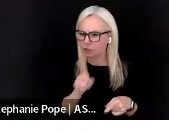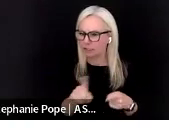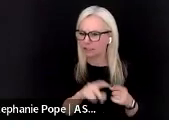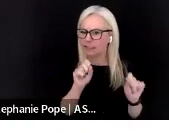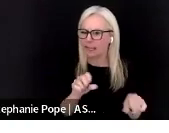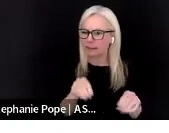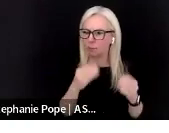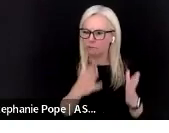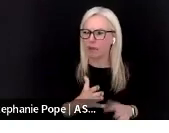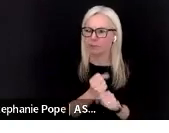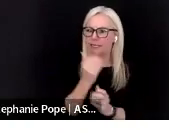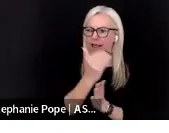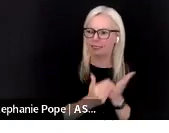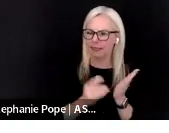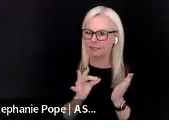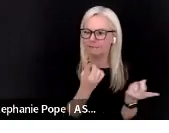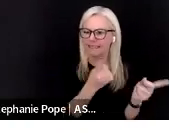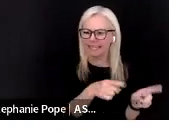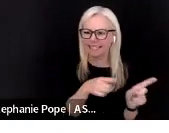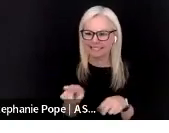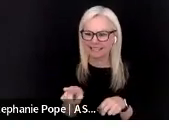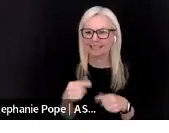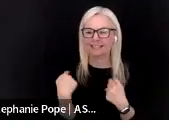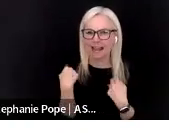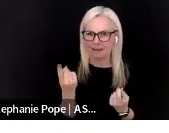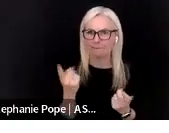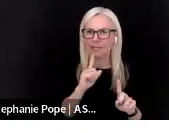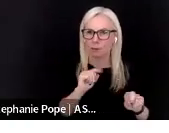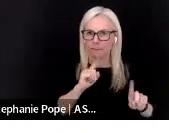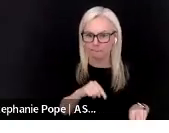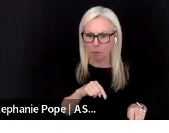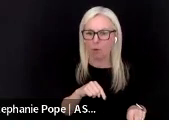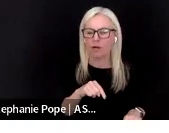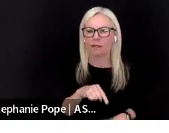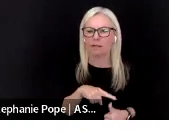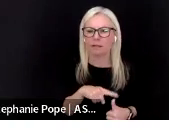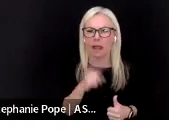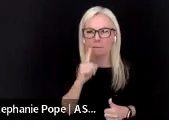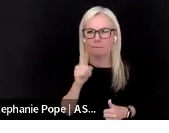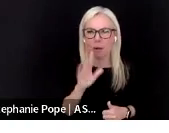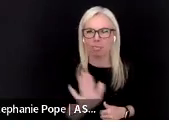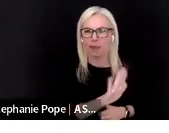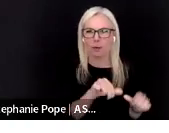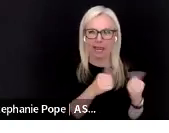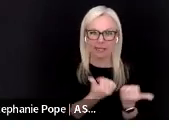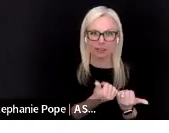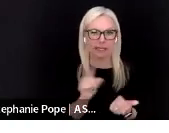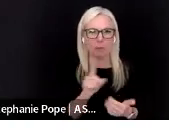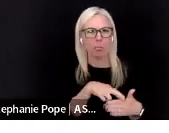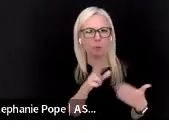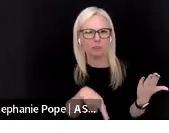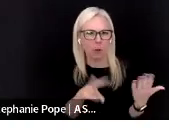can providers get a list of incidents that have been reported, about their agency and then the results of